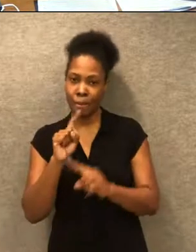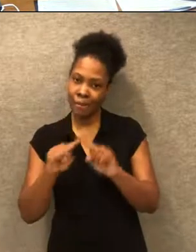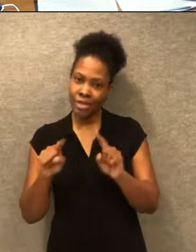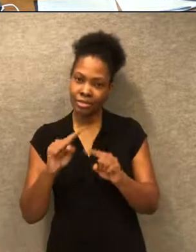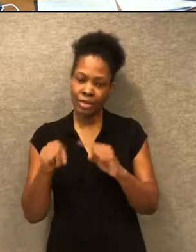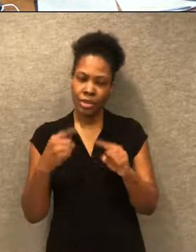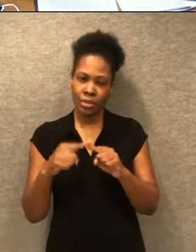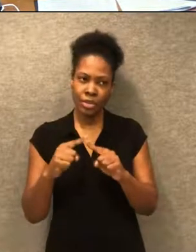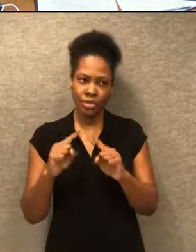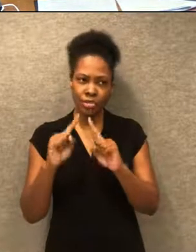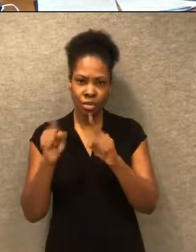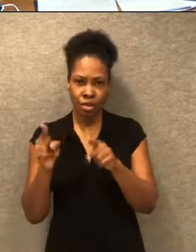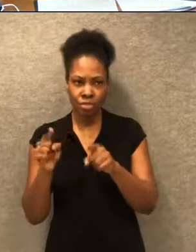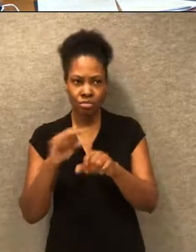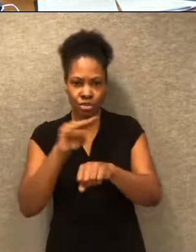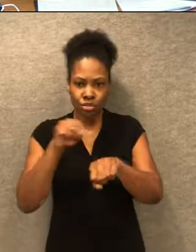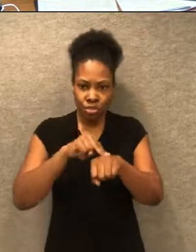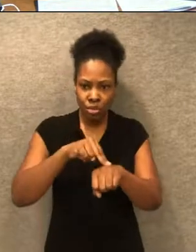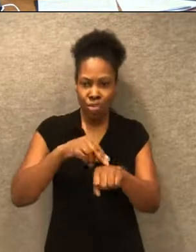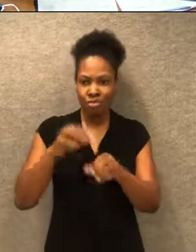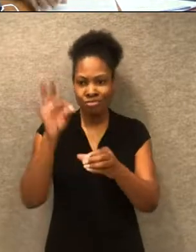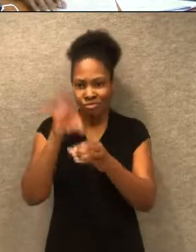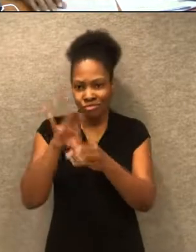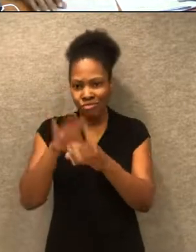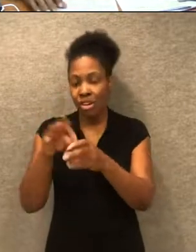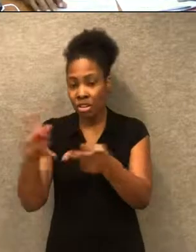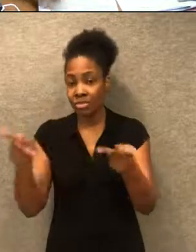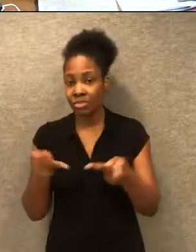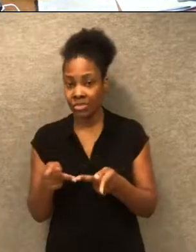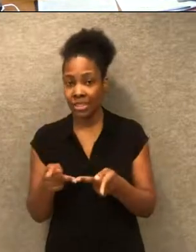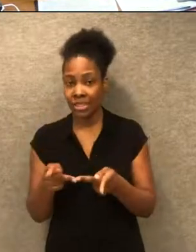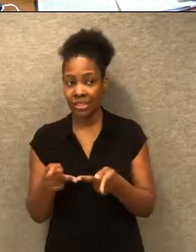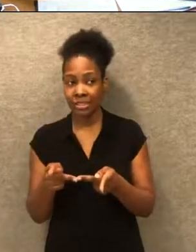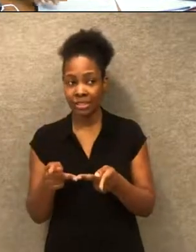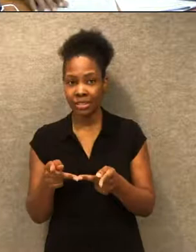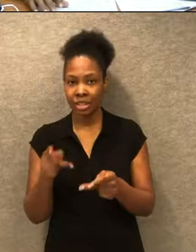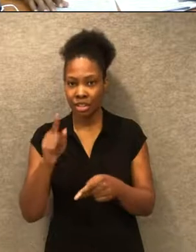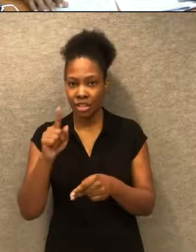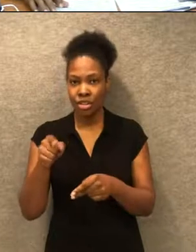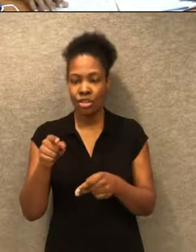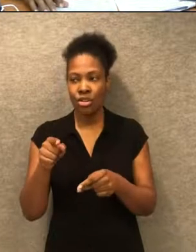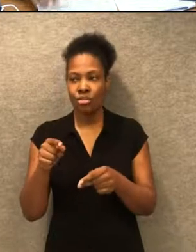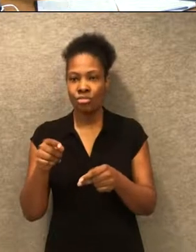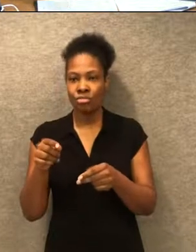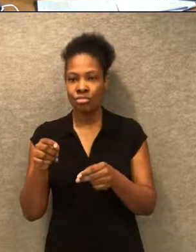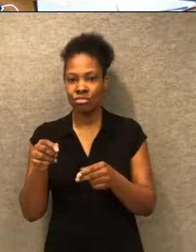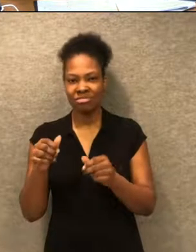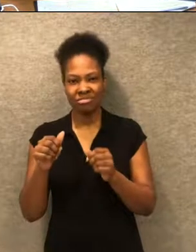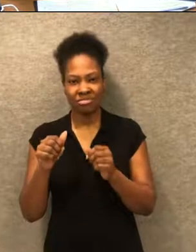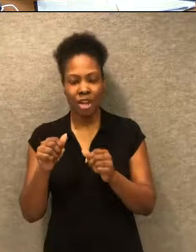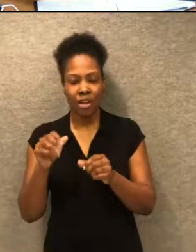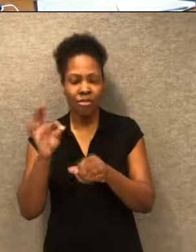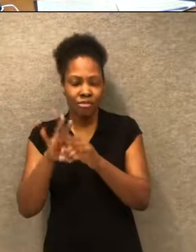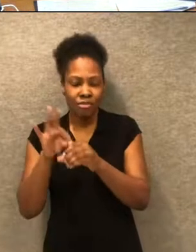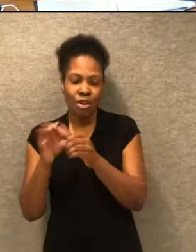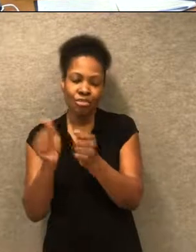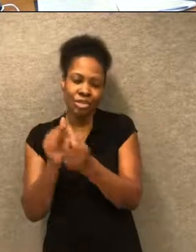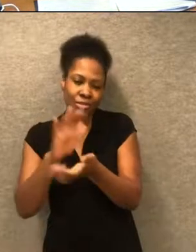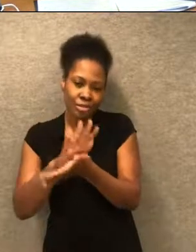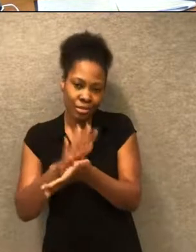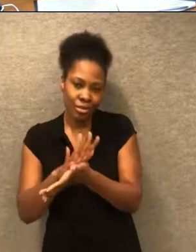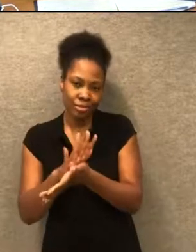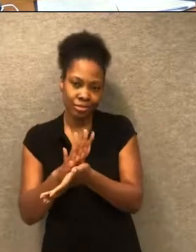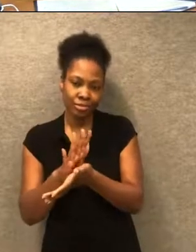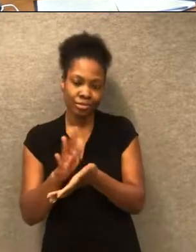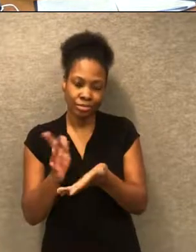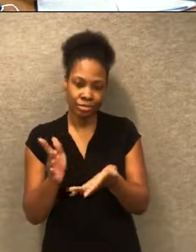to the regular voting sites, you're still going to vote by, you know, ballot. So you still can go, but if you receive